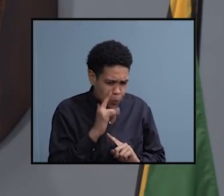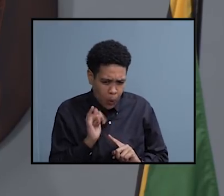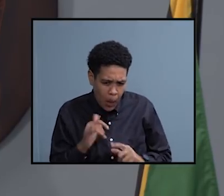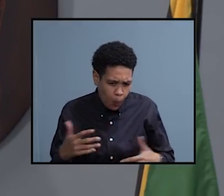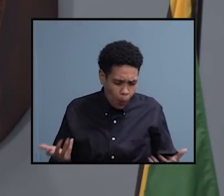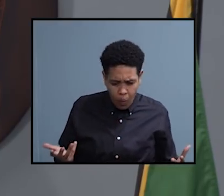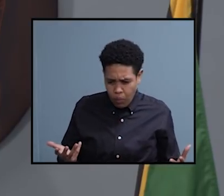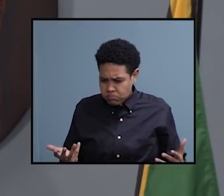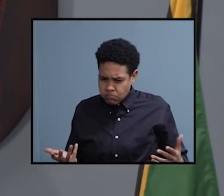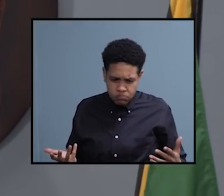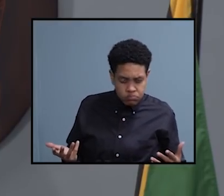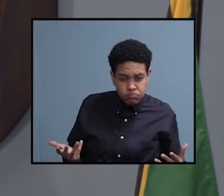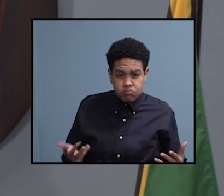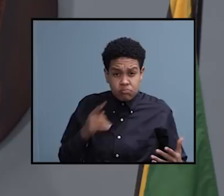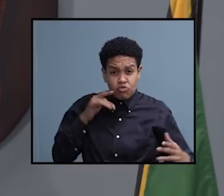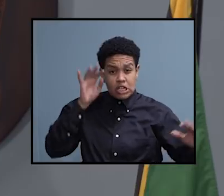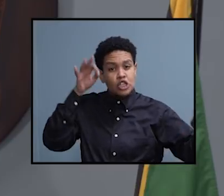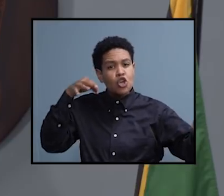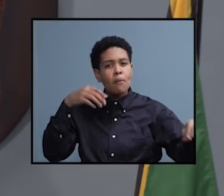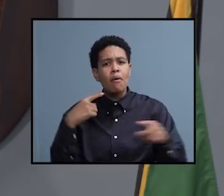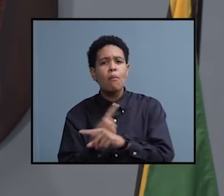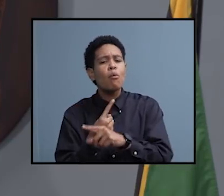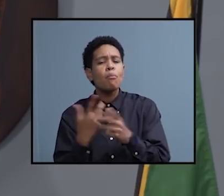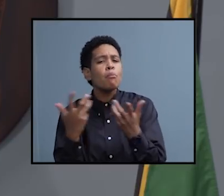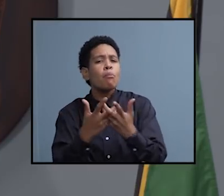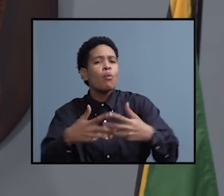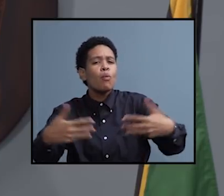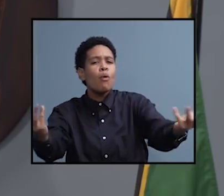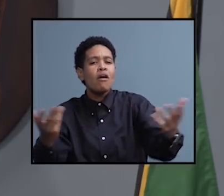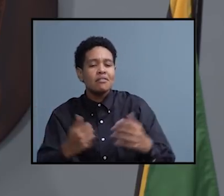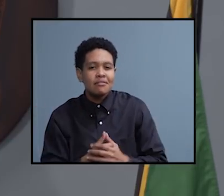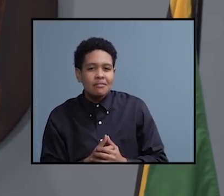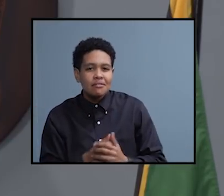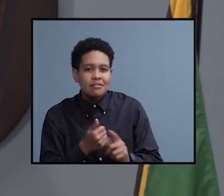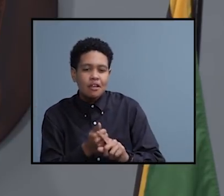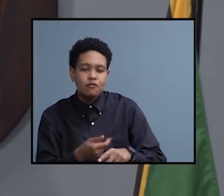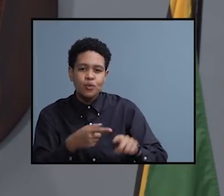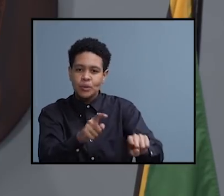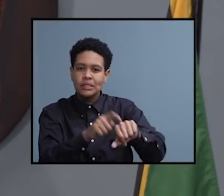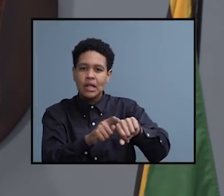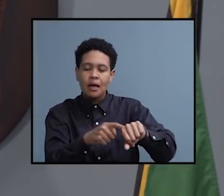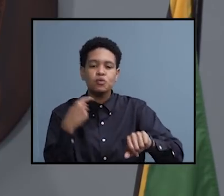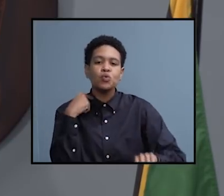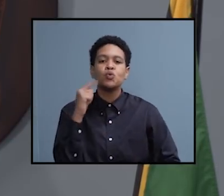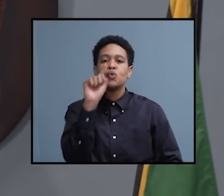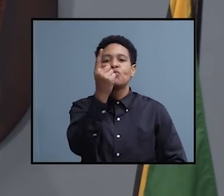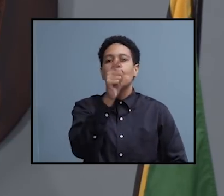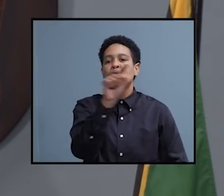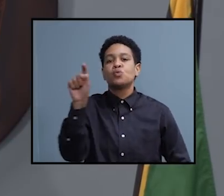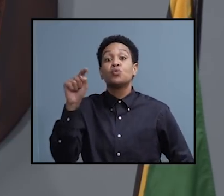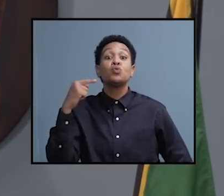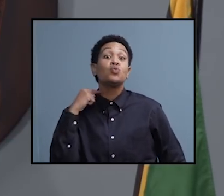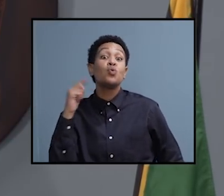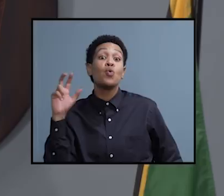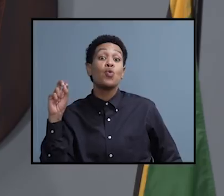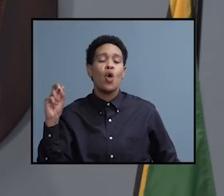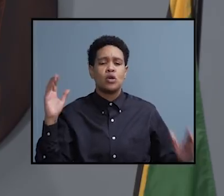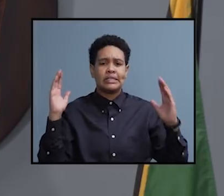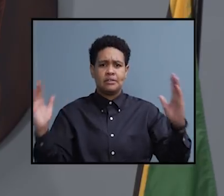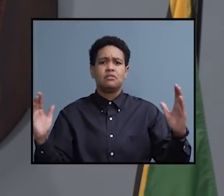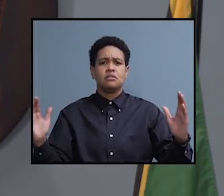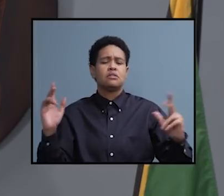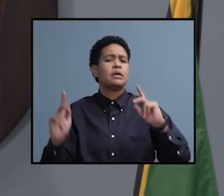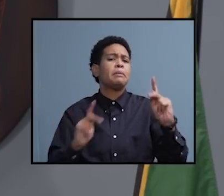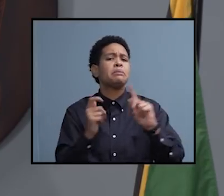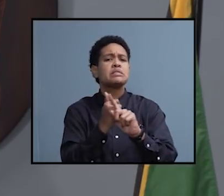determine what is appropriate. During the period June 1 to 30,